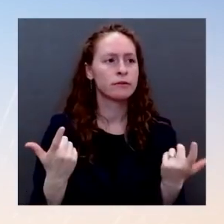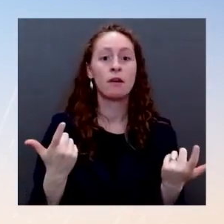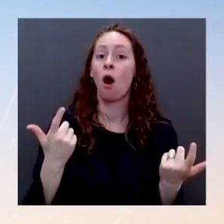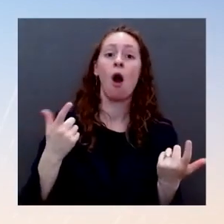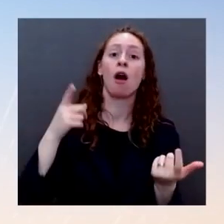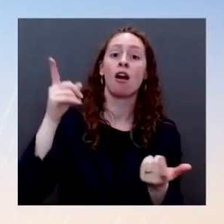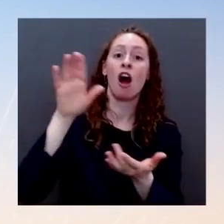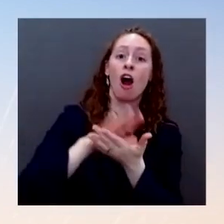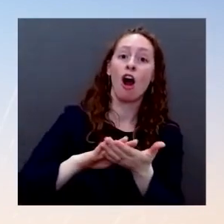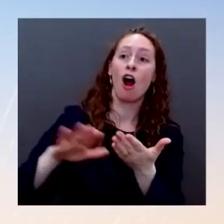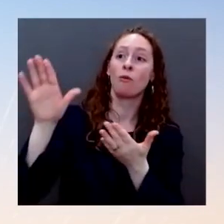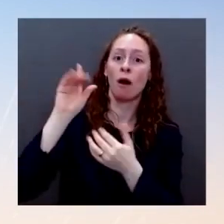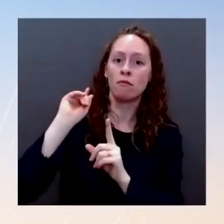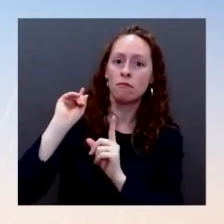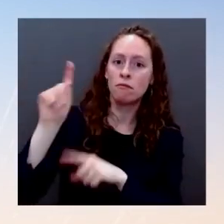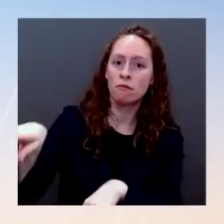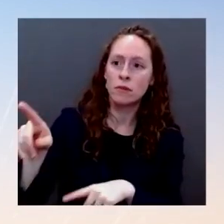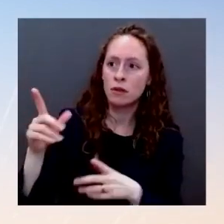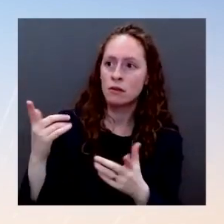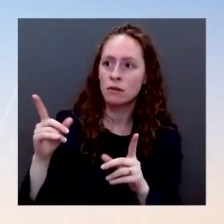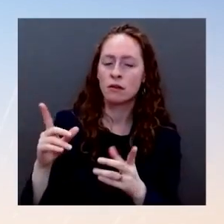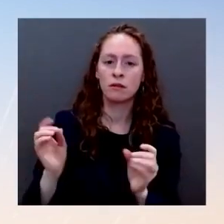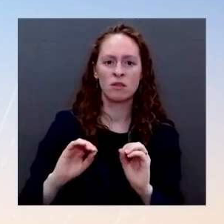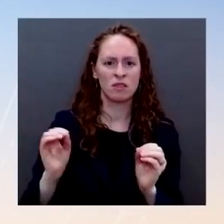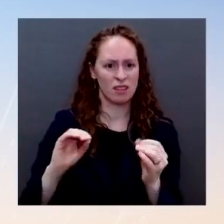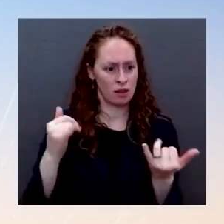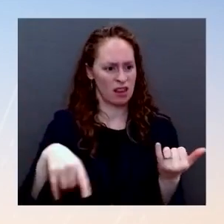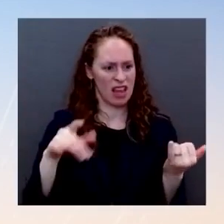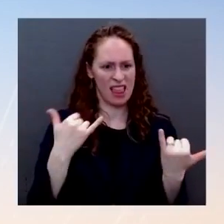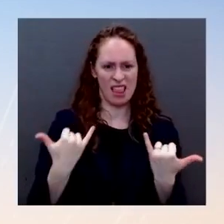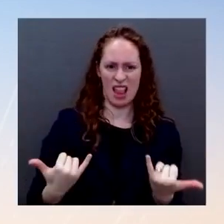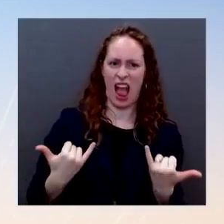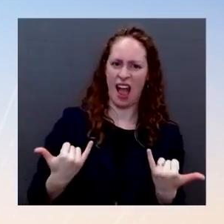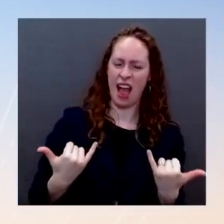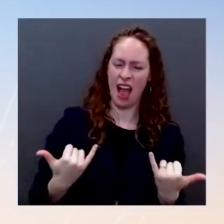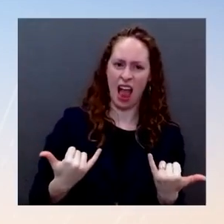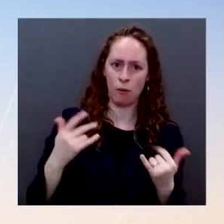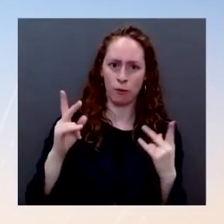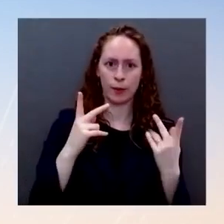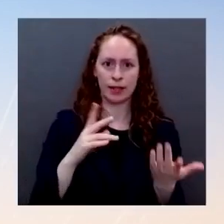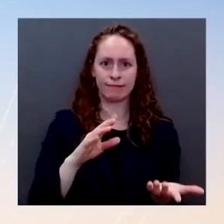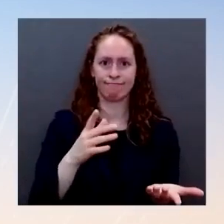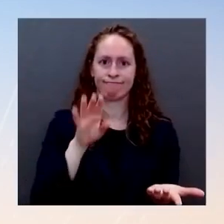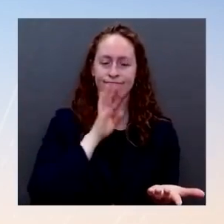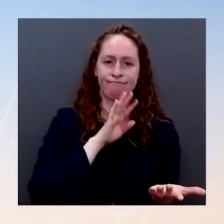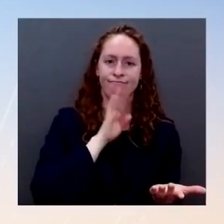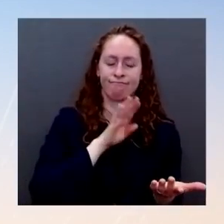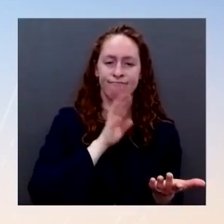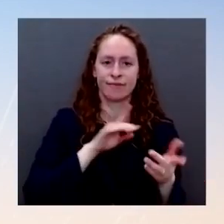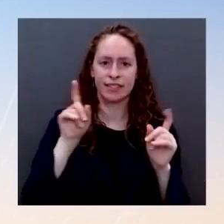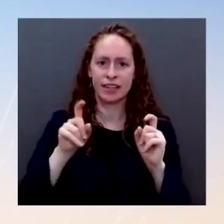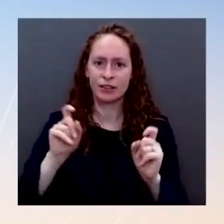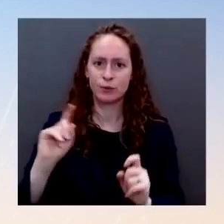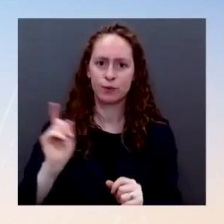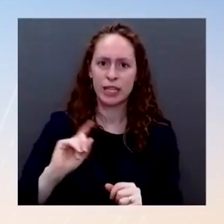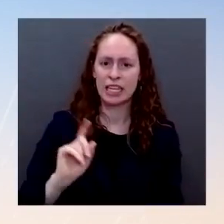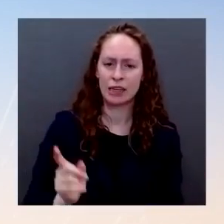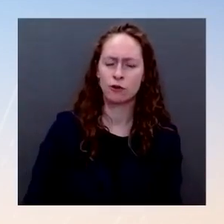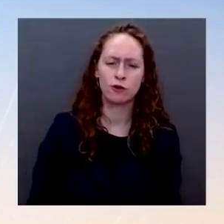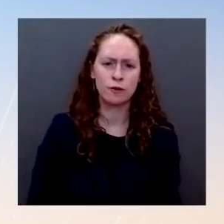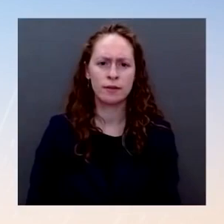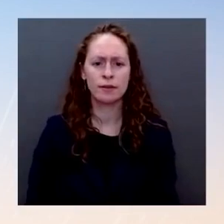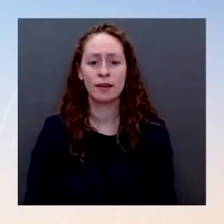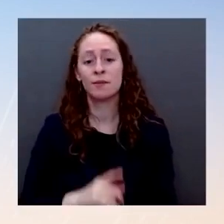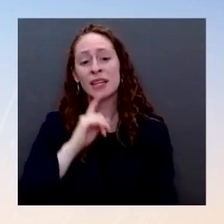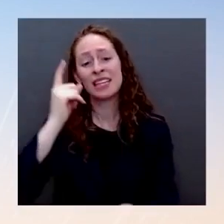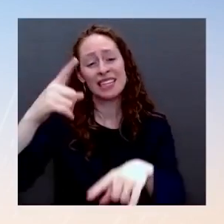up? Well, it depends on the person. So it's a hard question to answer, but I would say that there are still many doctor's offices that are administering tests. If somebody